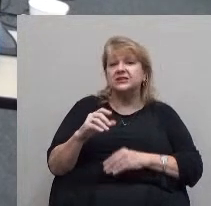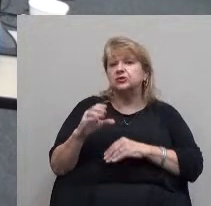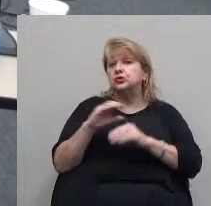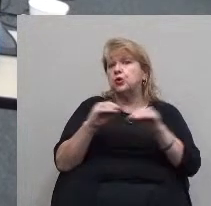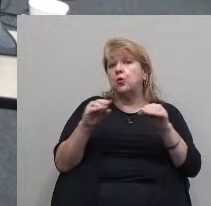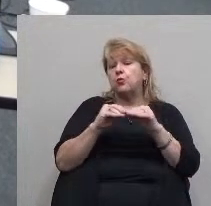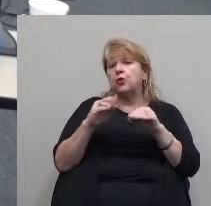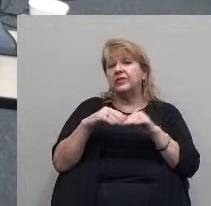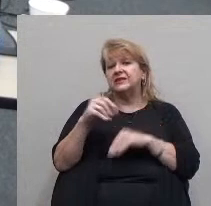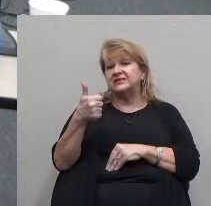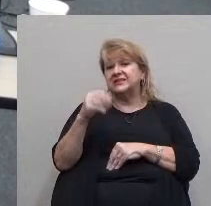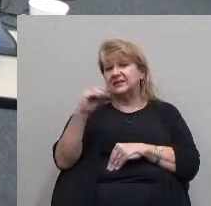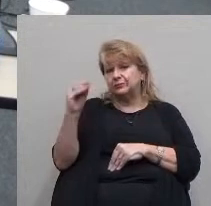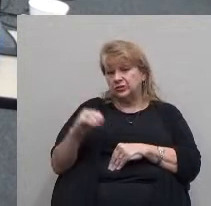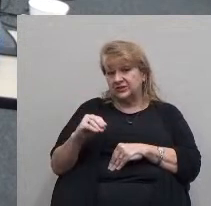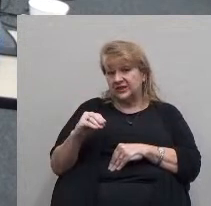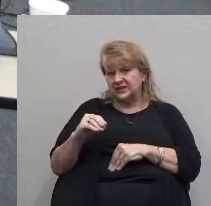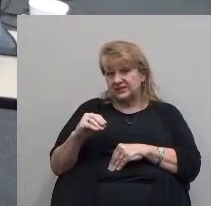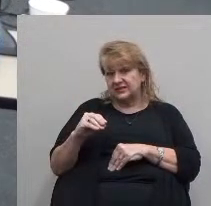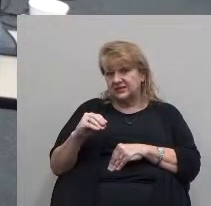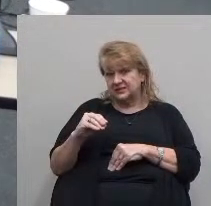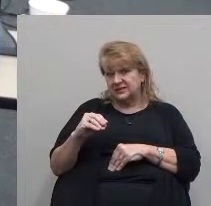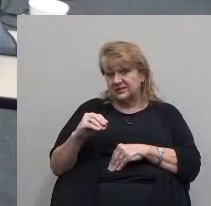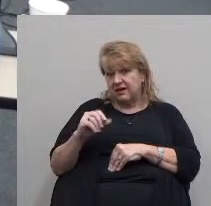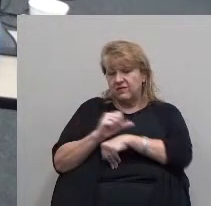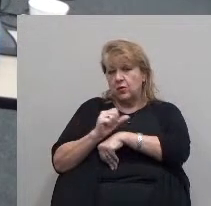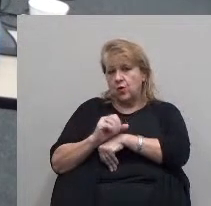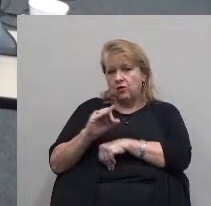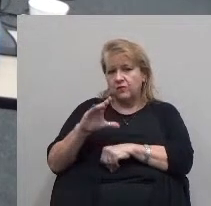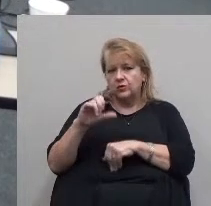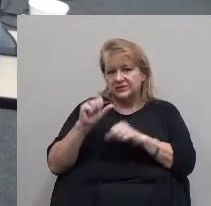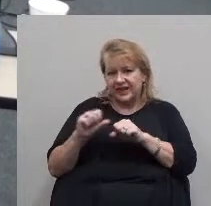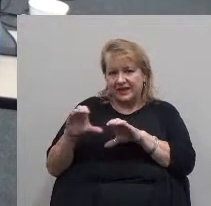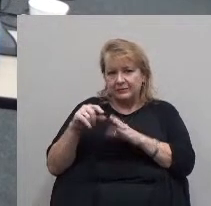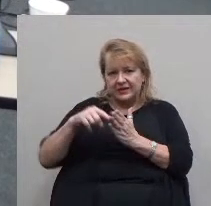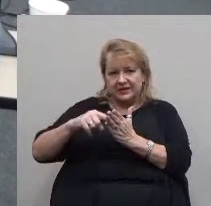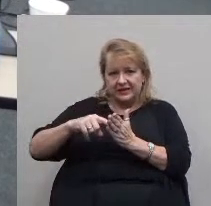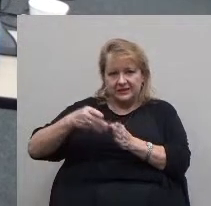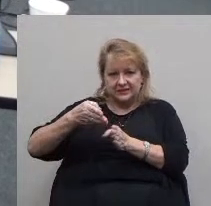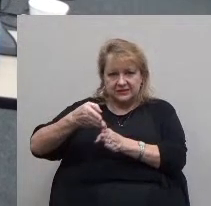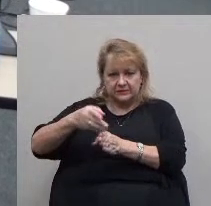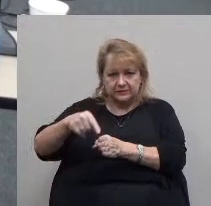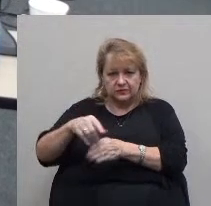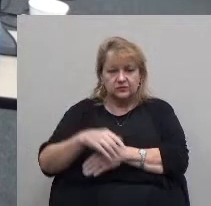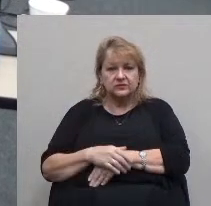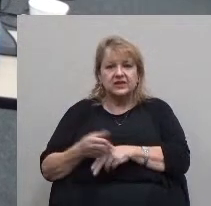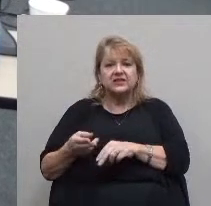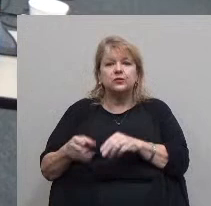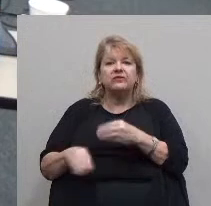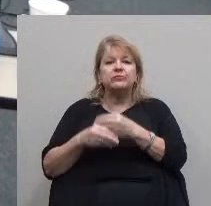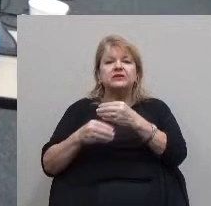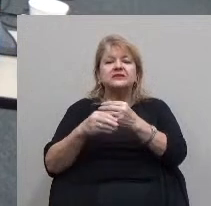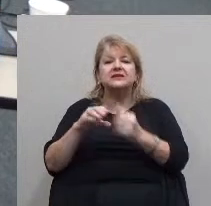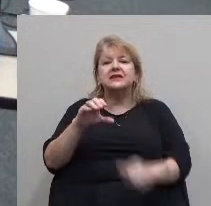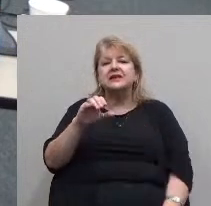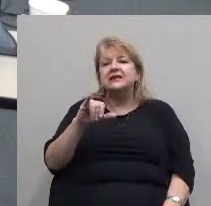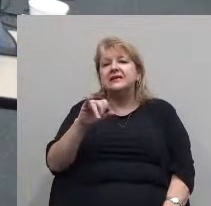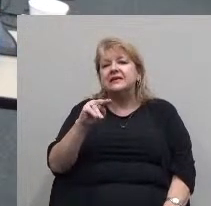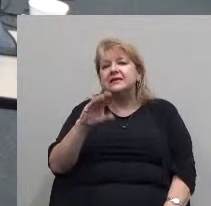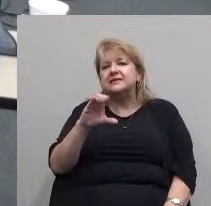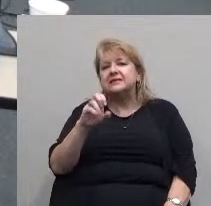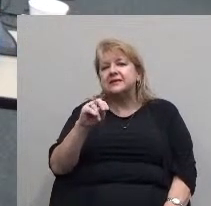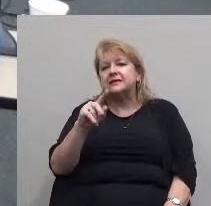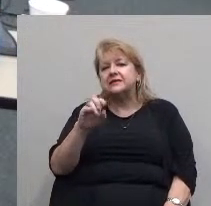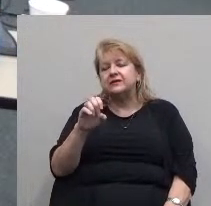than 10% of the workforce can be this. And then we built in an incentive from a salary